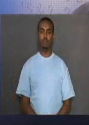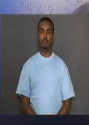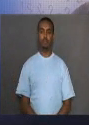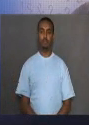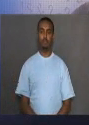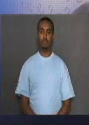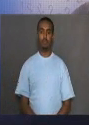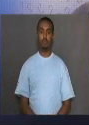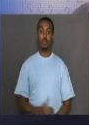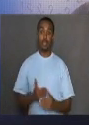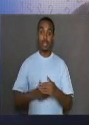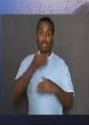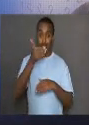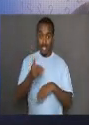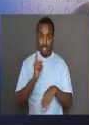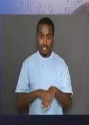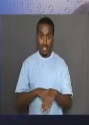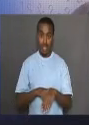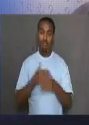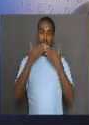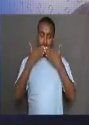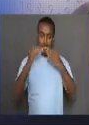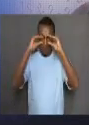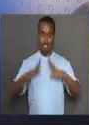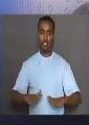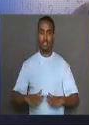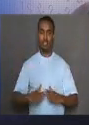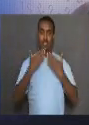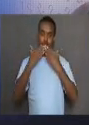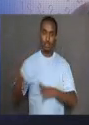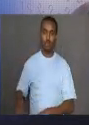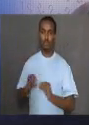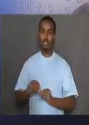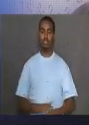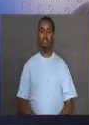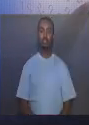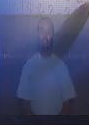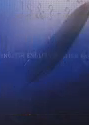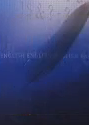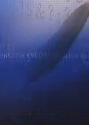Until next time, thank you, teacher. Thank you, students.